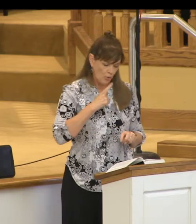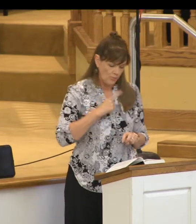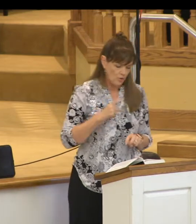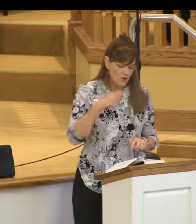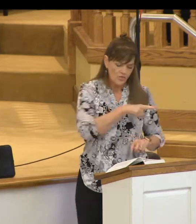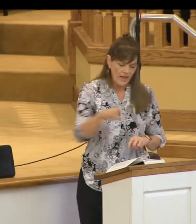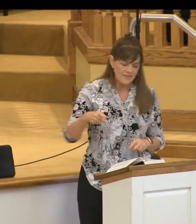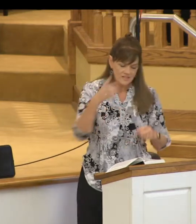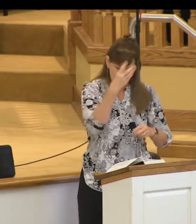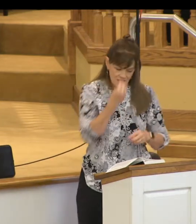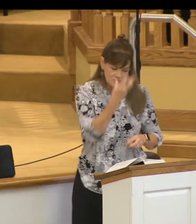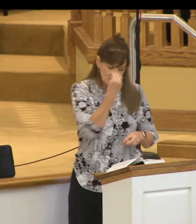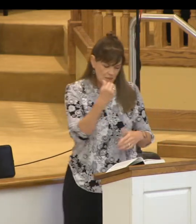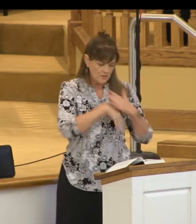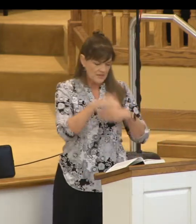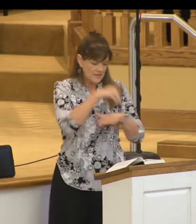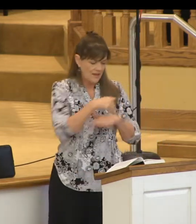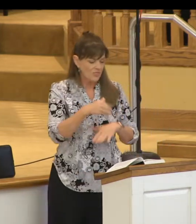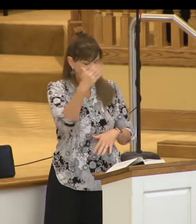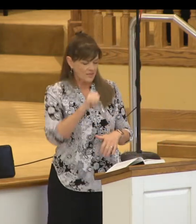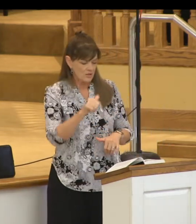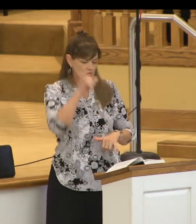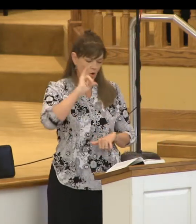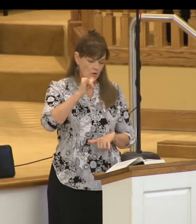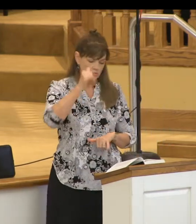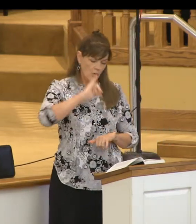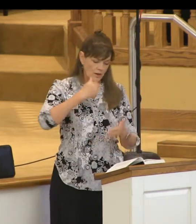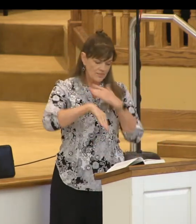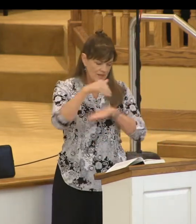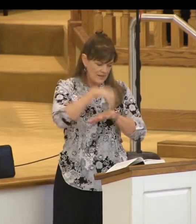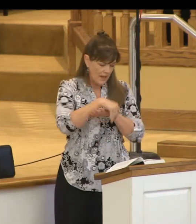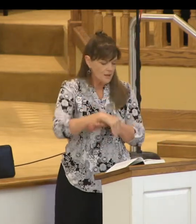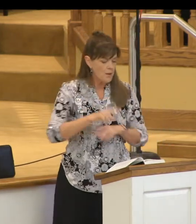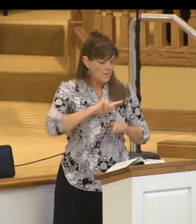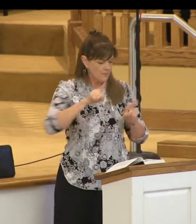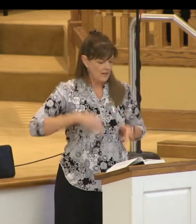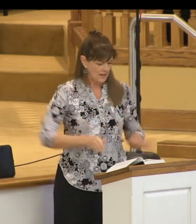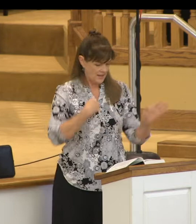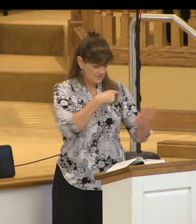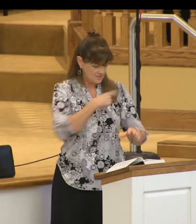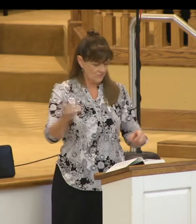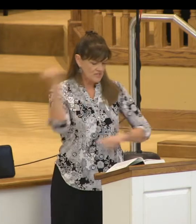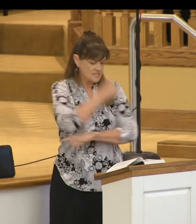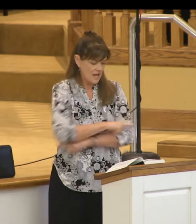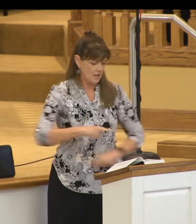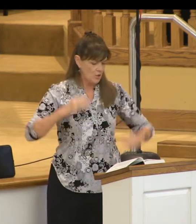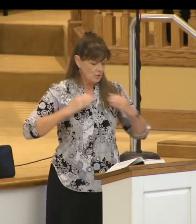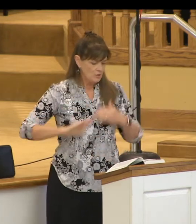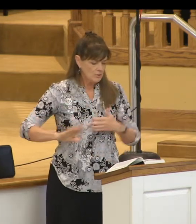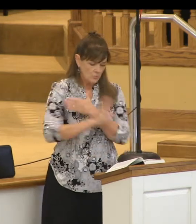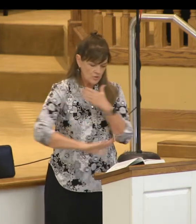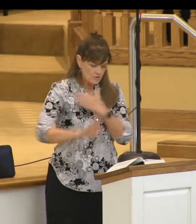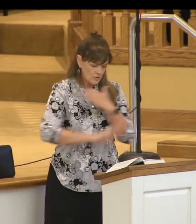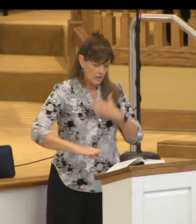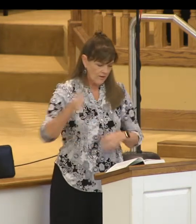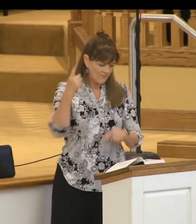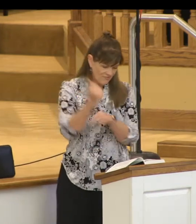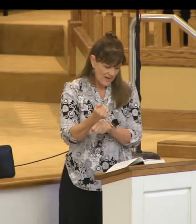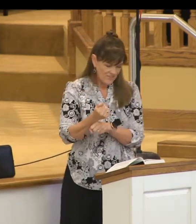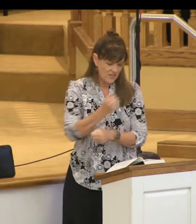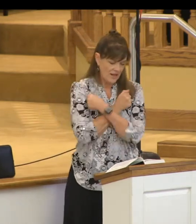in the night, and they that be drunken are drunken in the night. But let us who are of the day be sober, putting on the breastplate of faith and love, and for an helmet, the hope